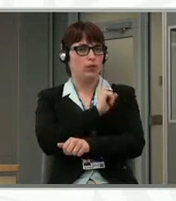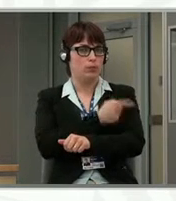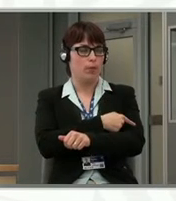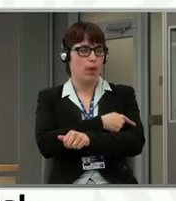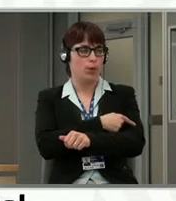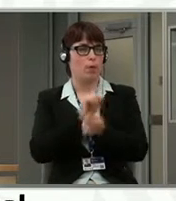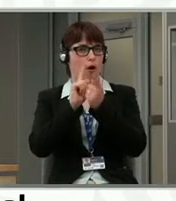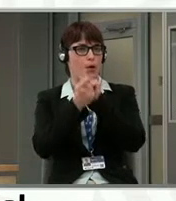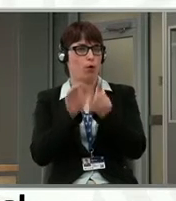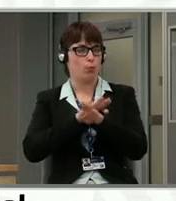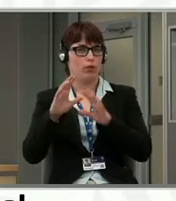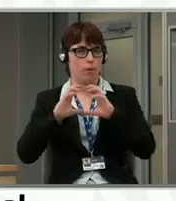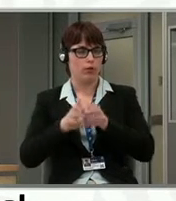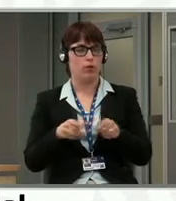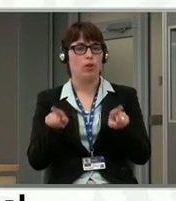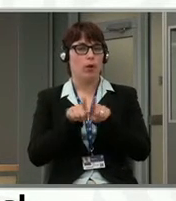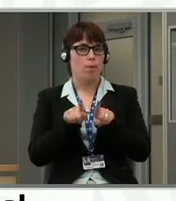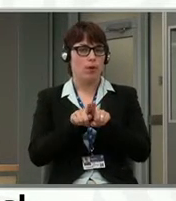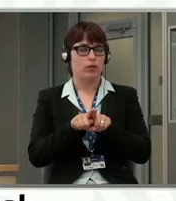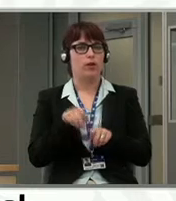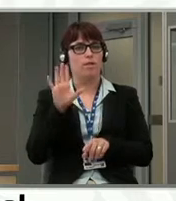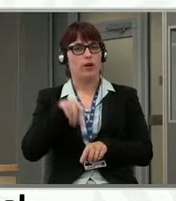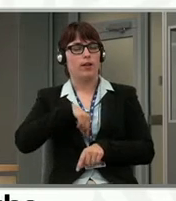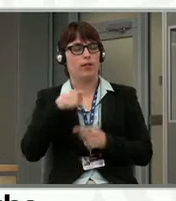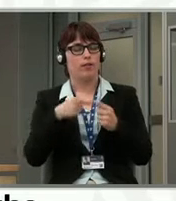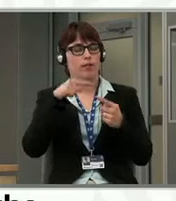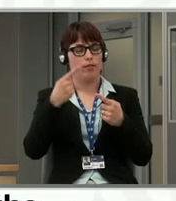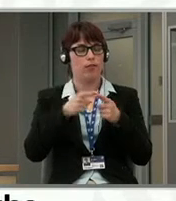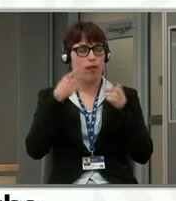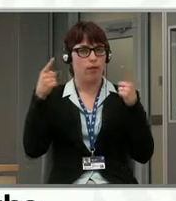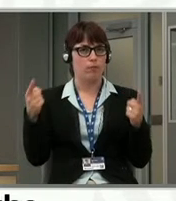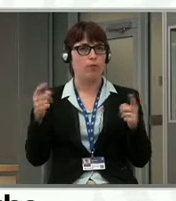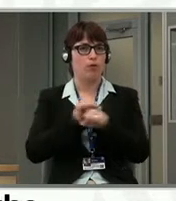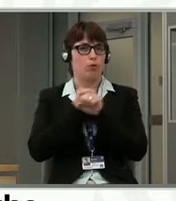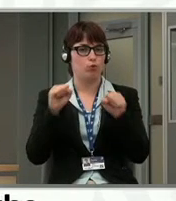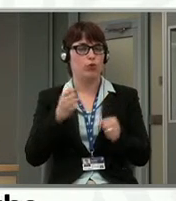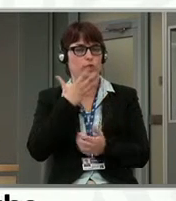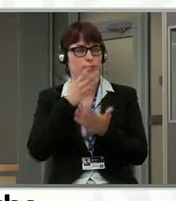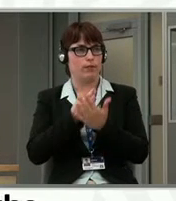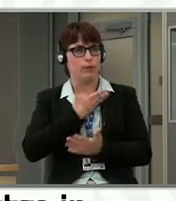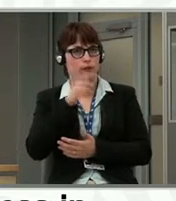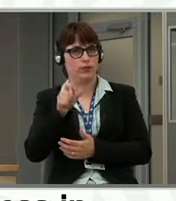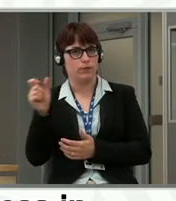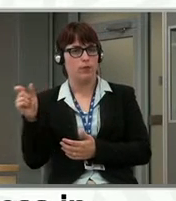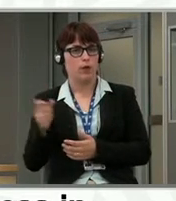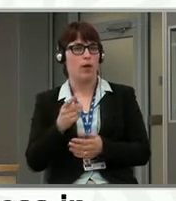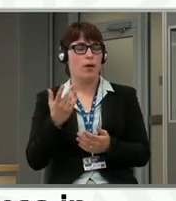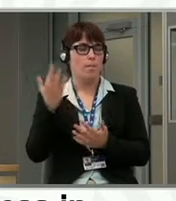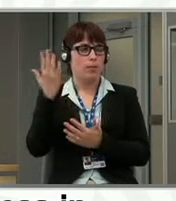European countries to maintain their competitiveness in the changing world, thus ensuring